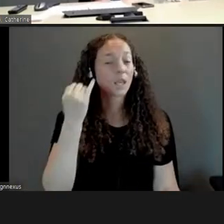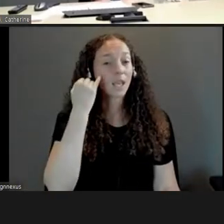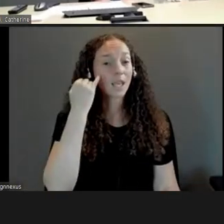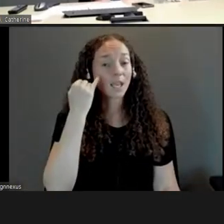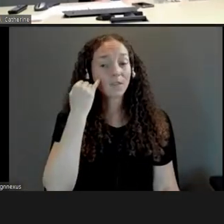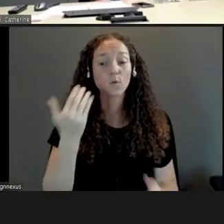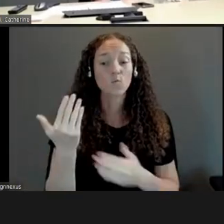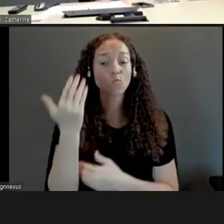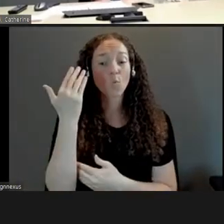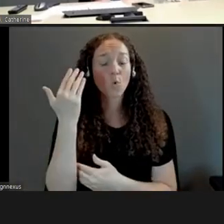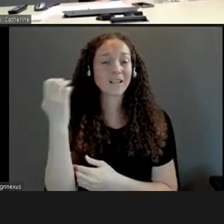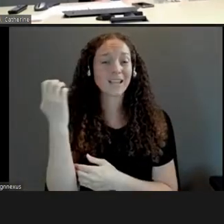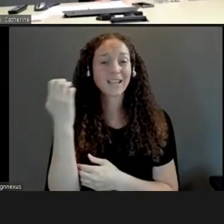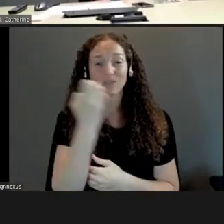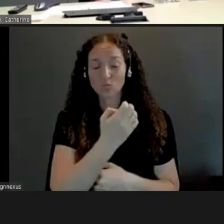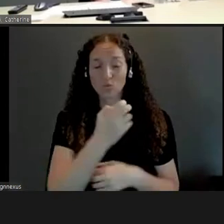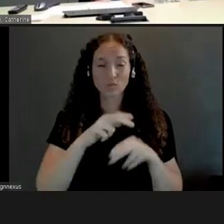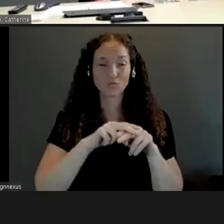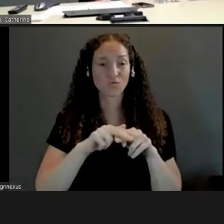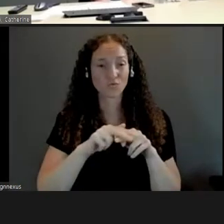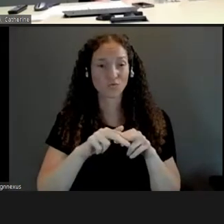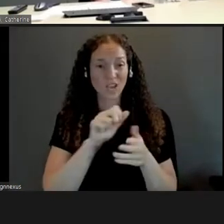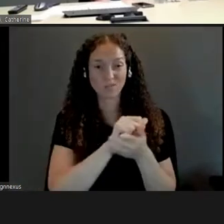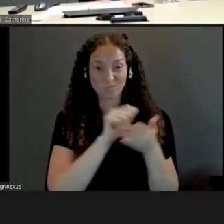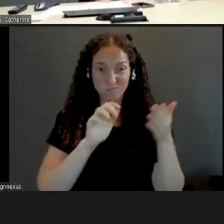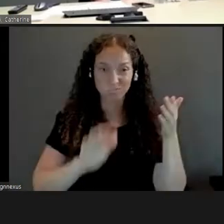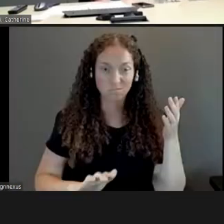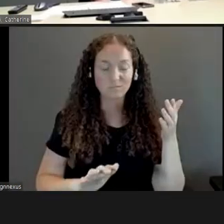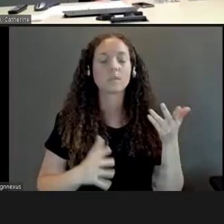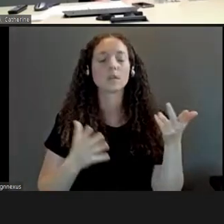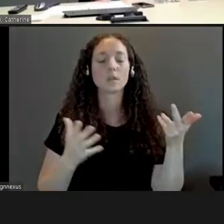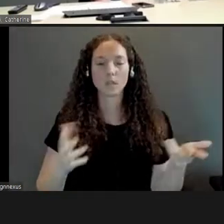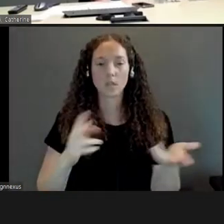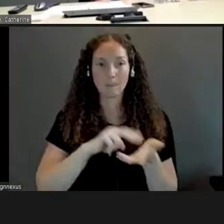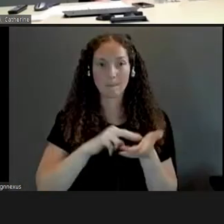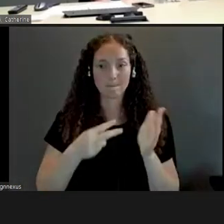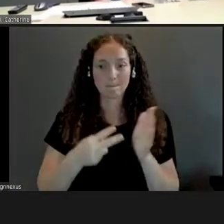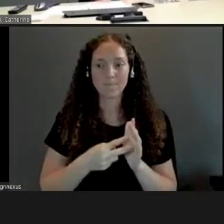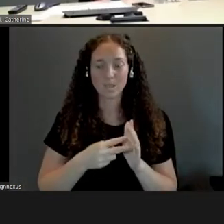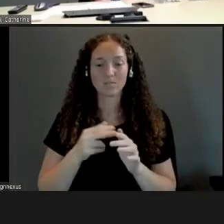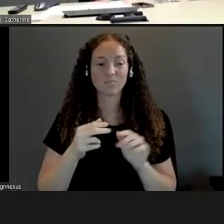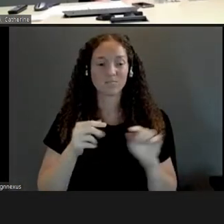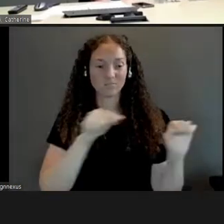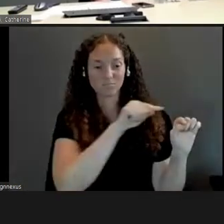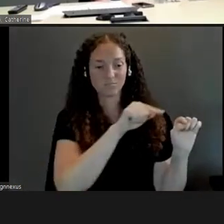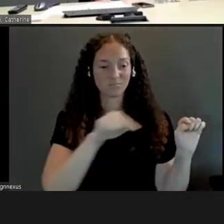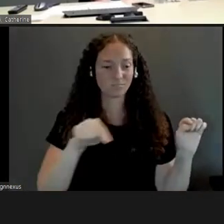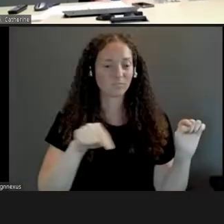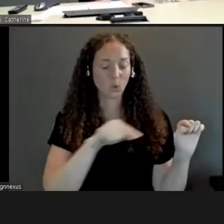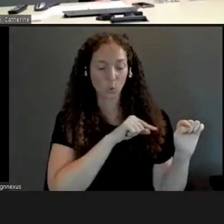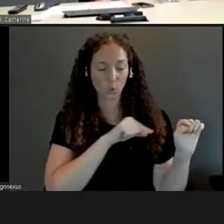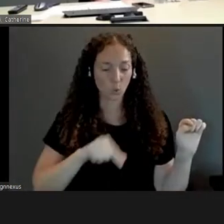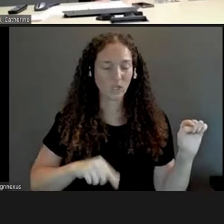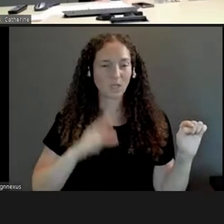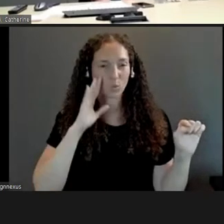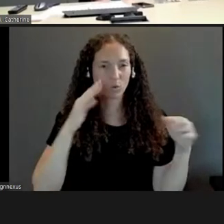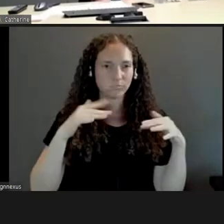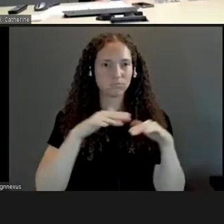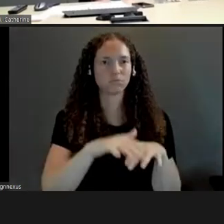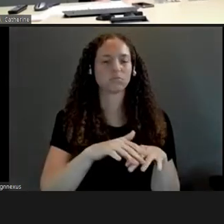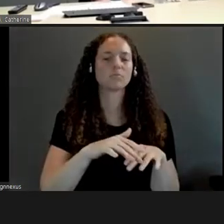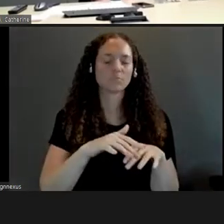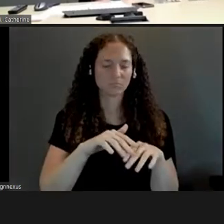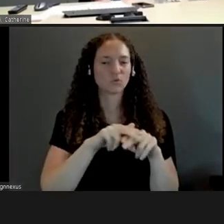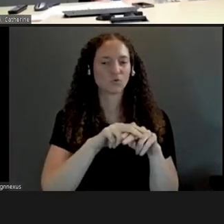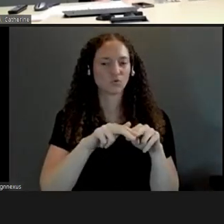all passengers boarding west of Great Neck will have to shove onto overcrowded cars. Currently, passengers boarding the